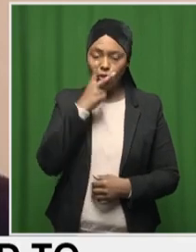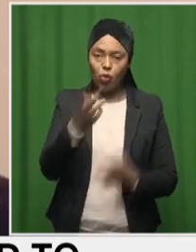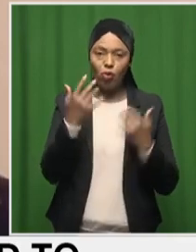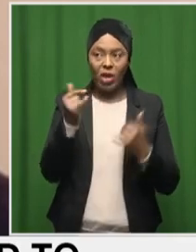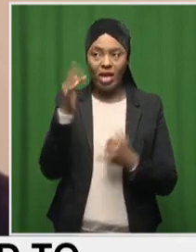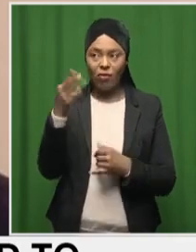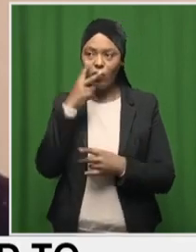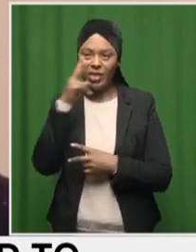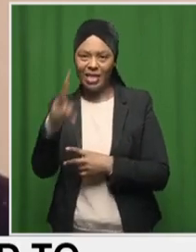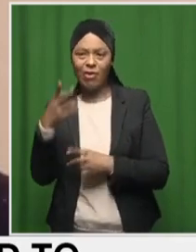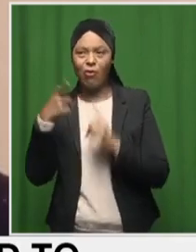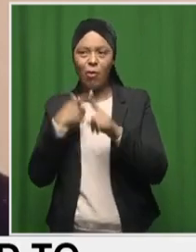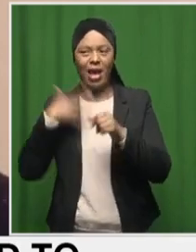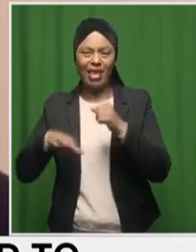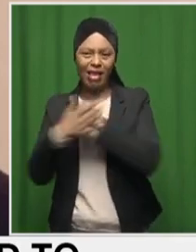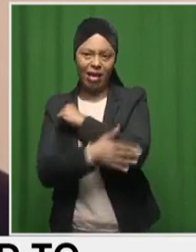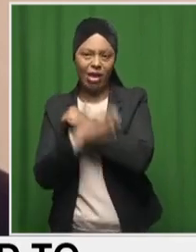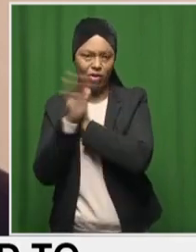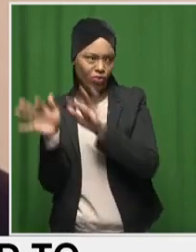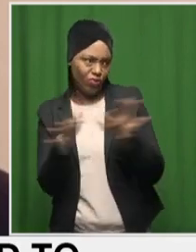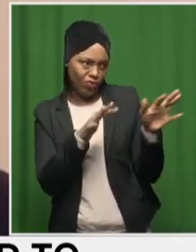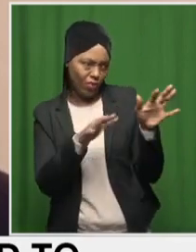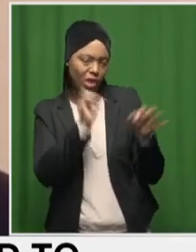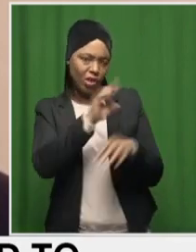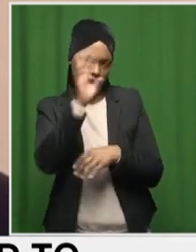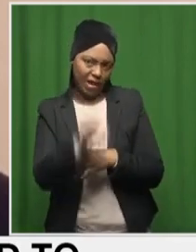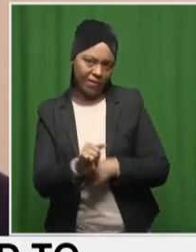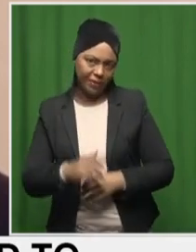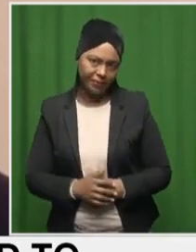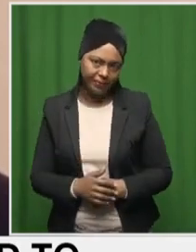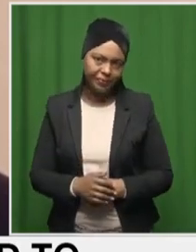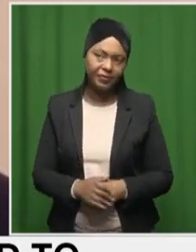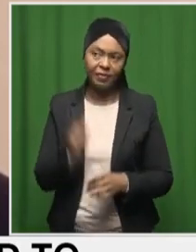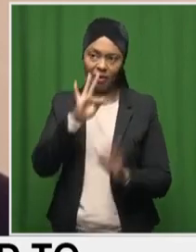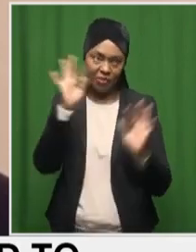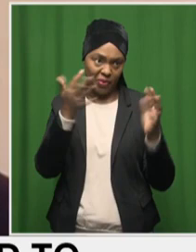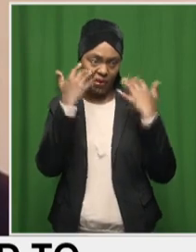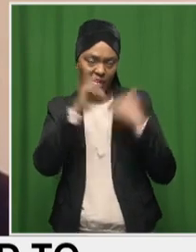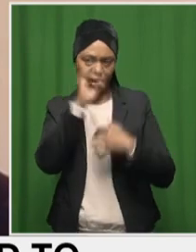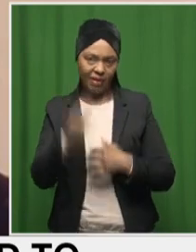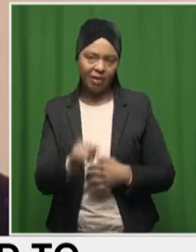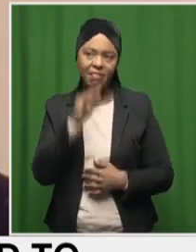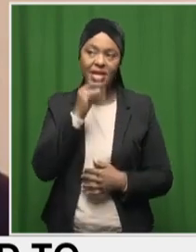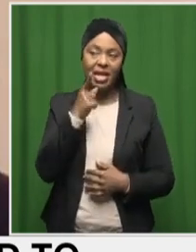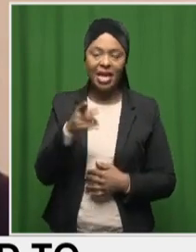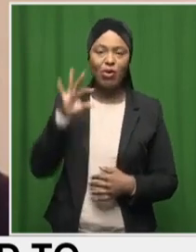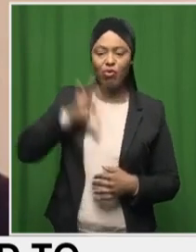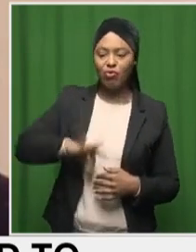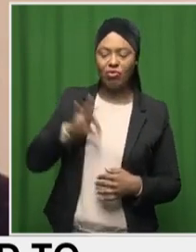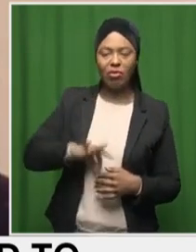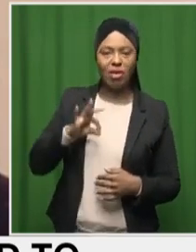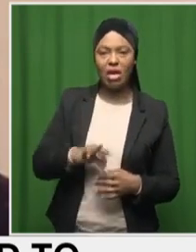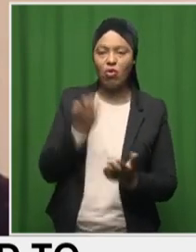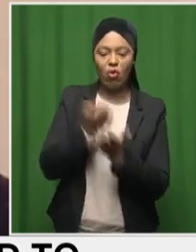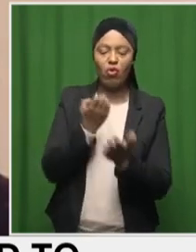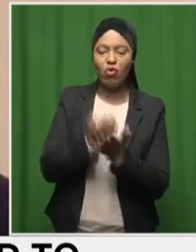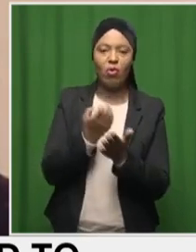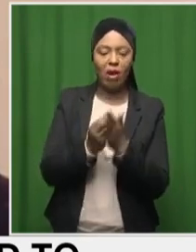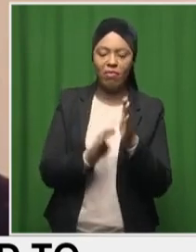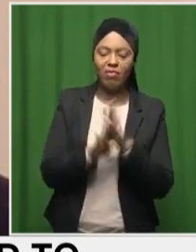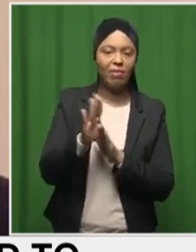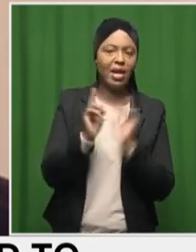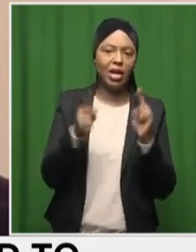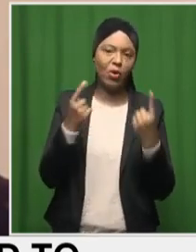see. So in that environment, the last thing that you can afford in this economy that is growing at close to